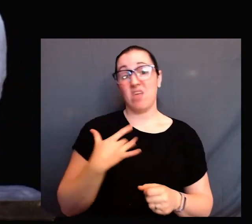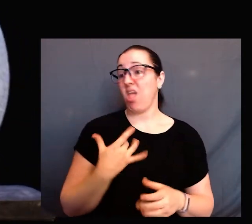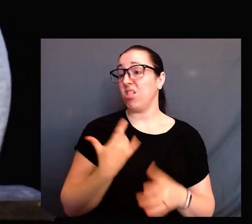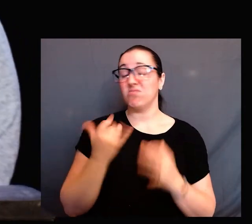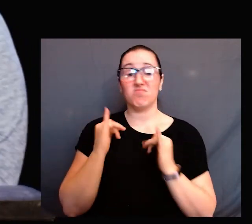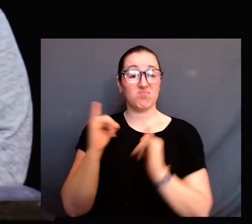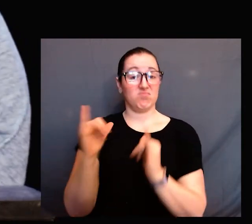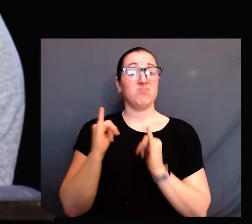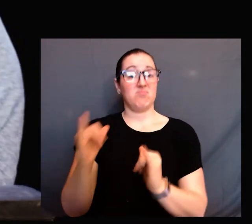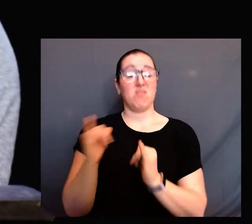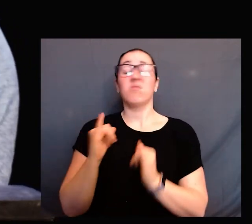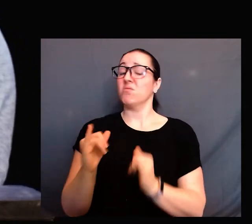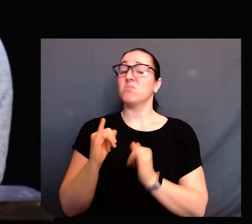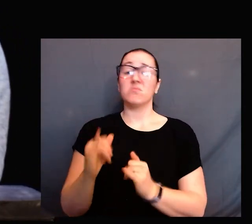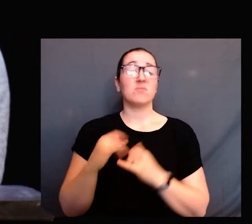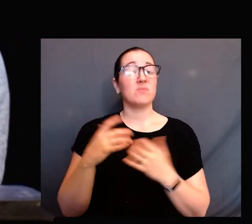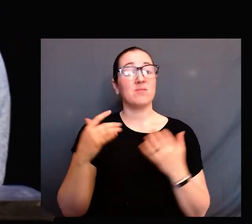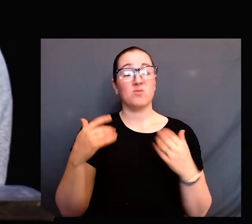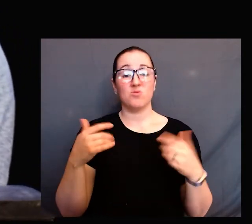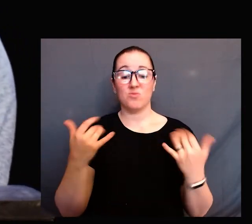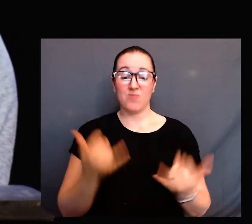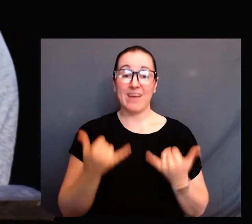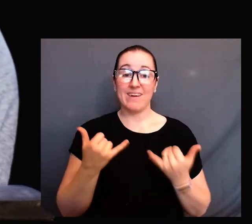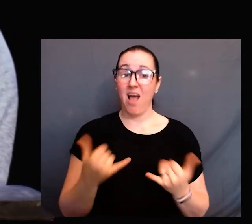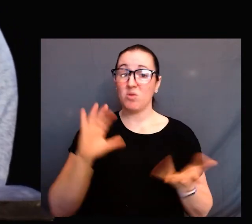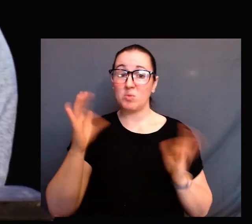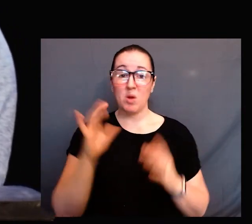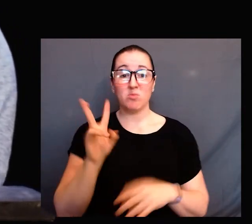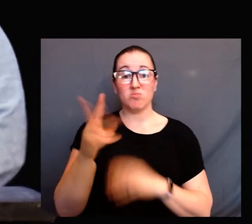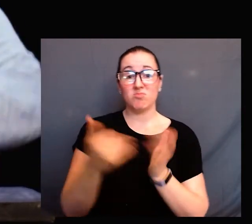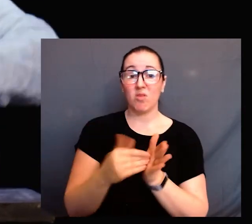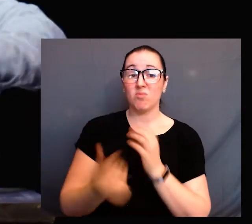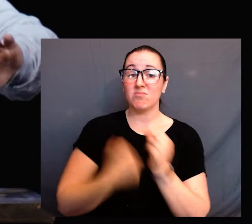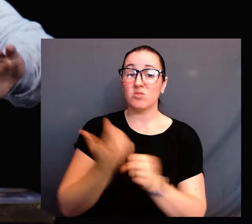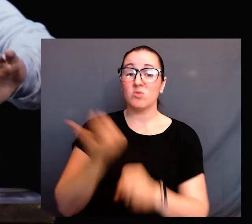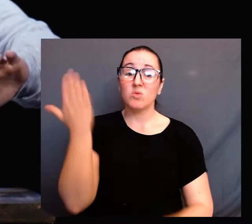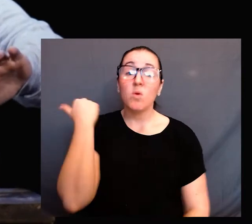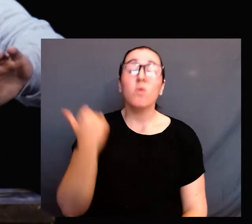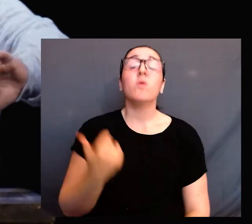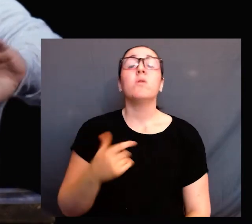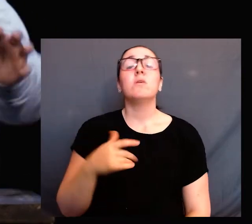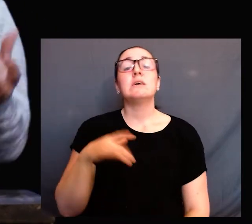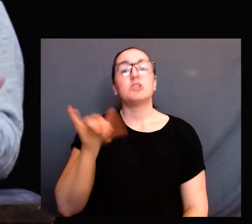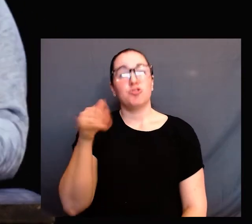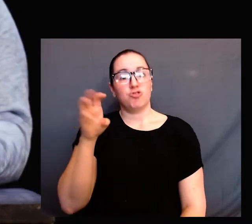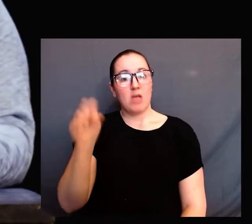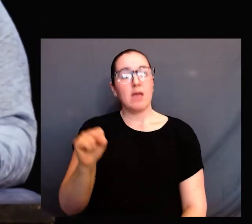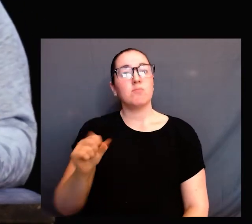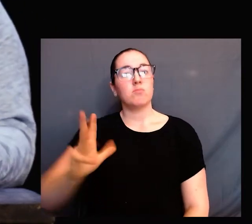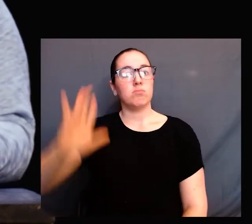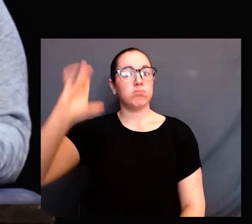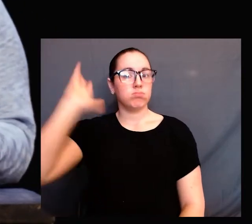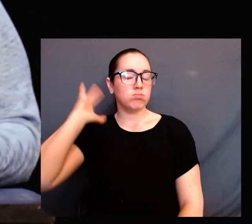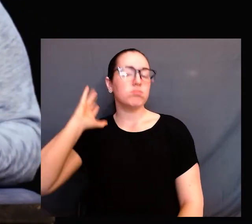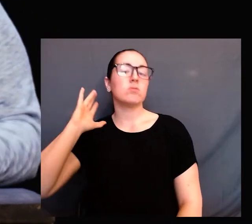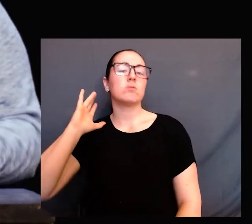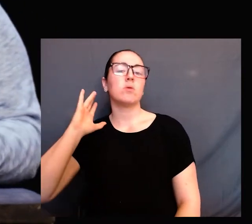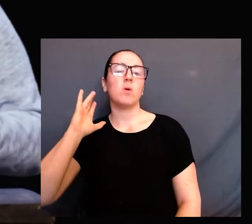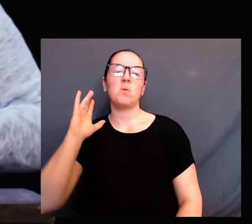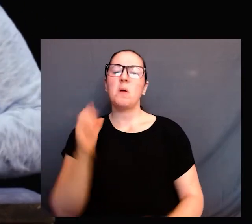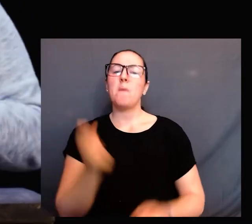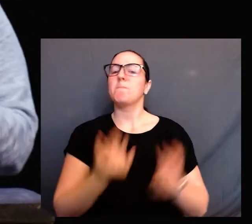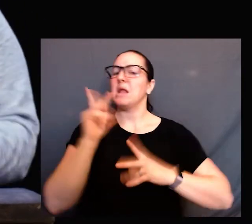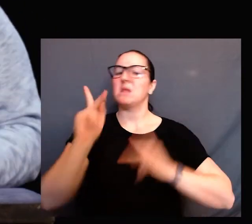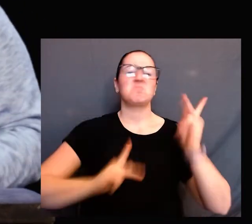is extremely relevant now in the 21st century. You see, back then when James was writing this, very few